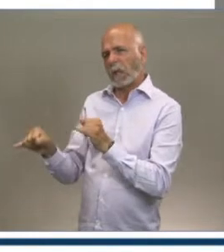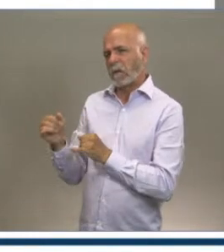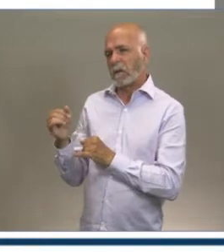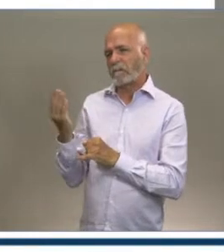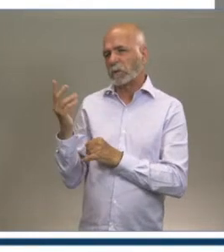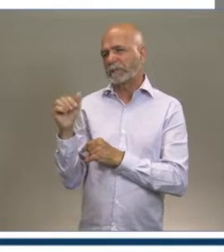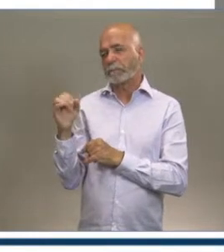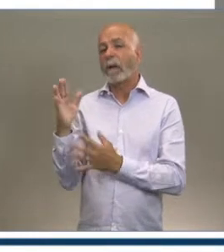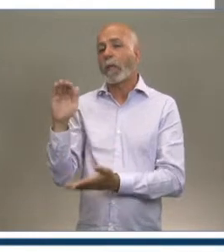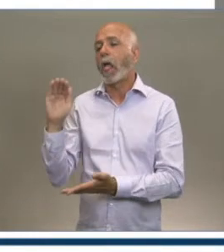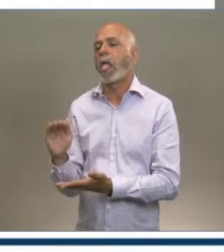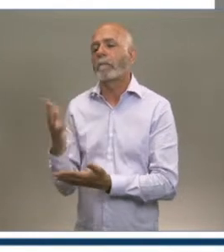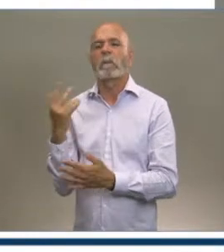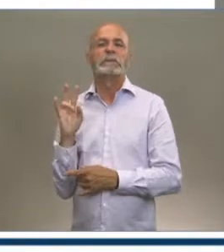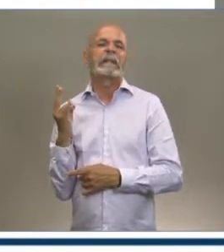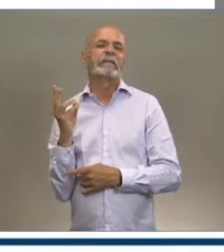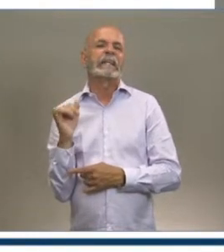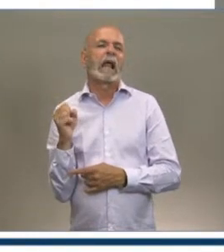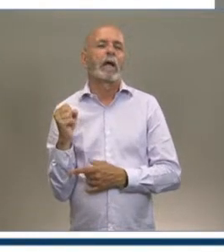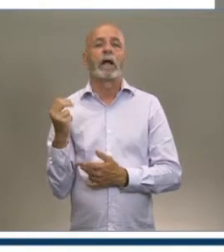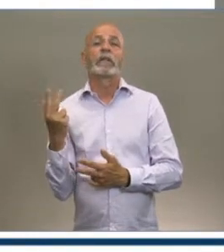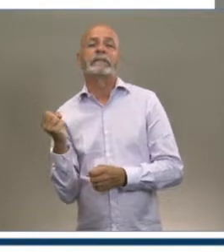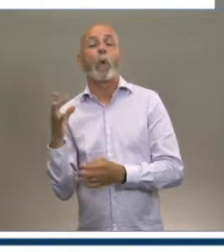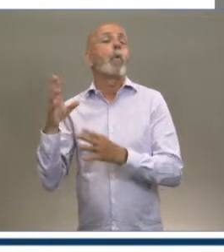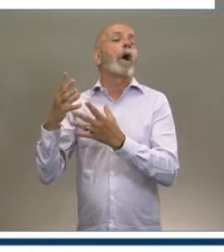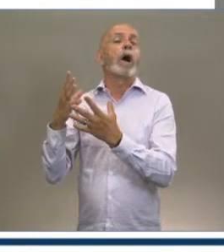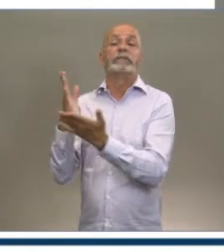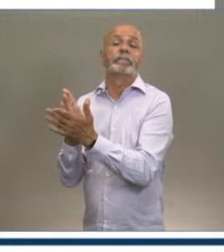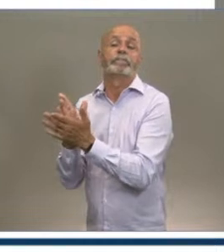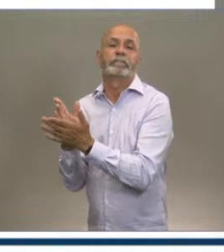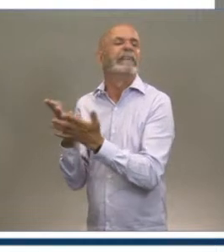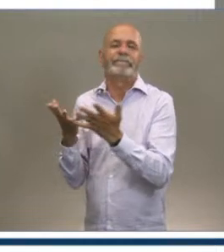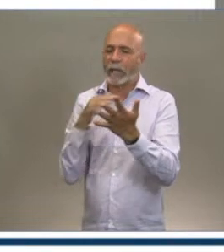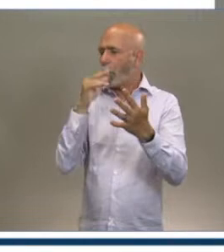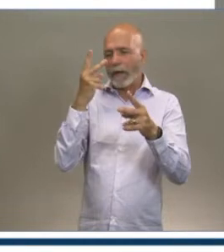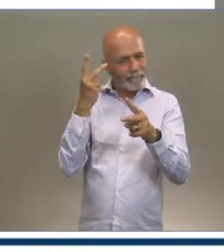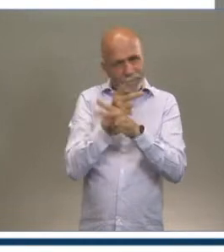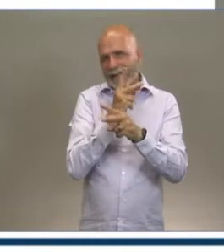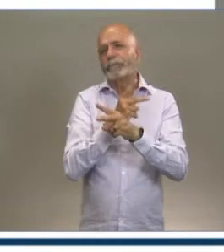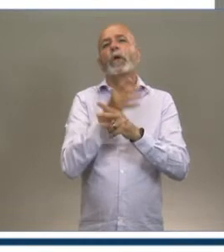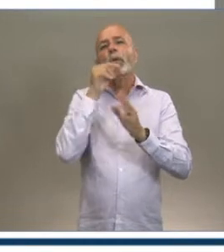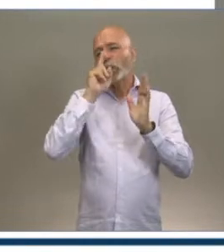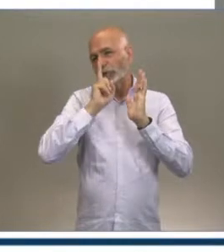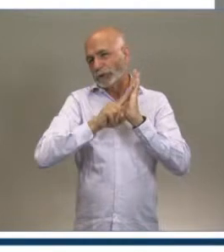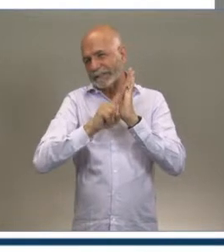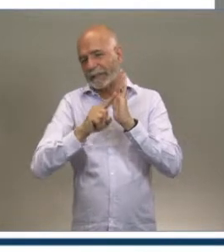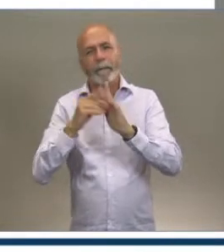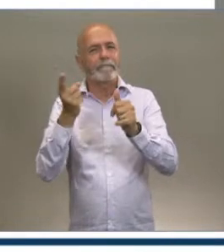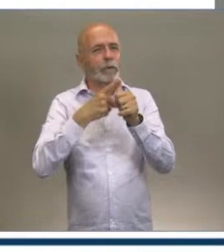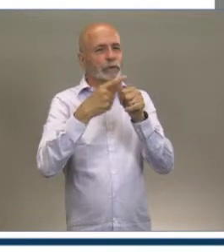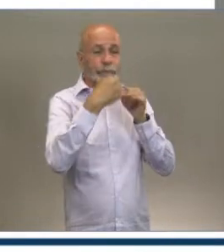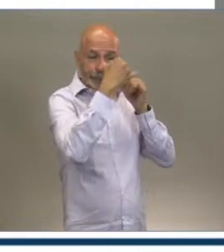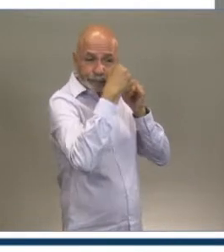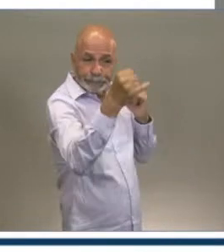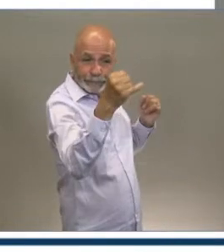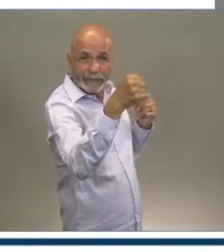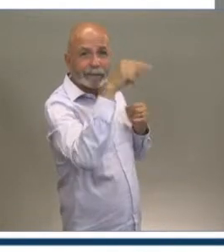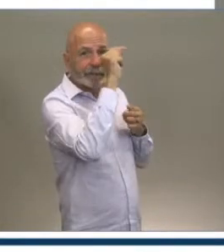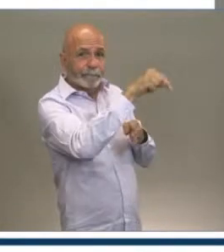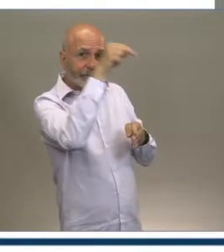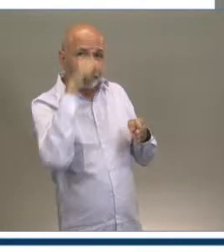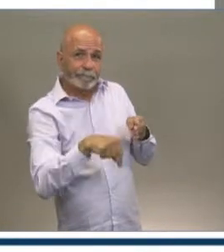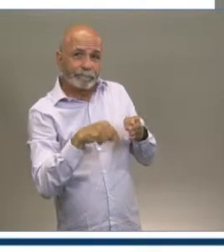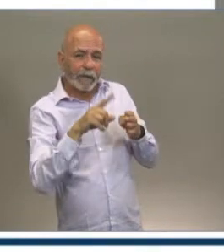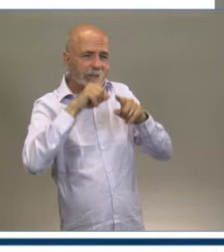coverage with 2 doses. So we'll continue to evolve our border measures based on 2-dose coverage in